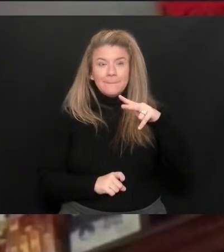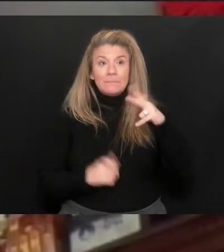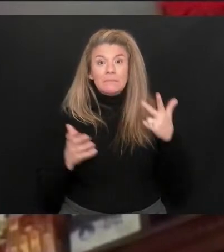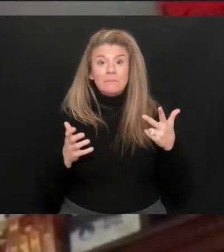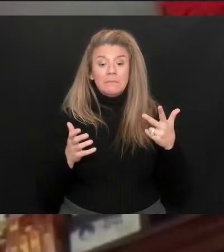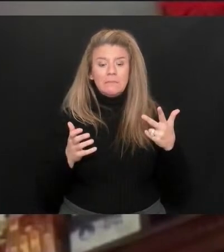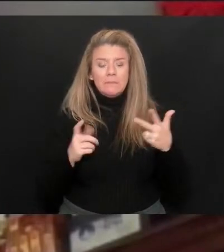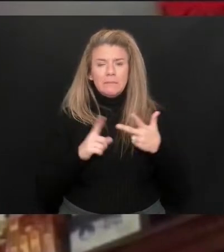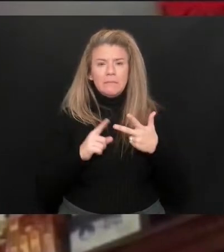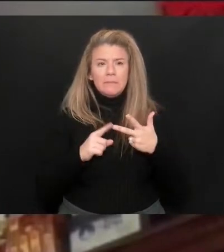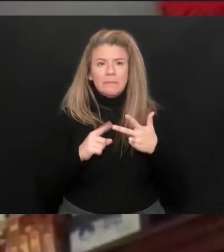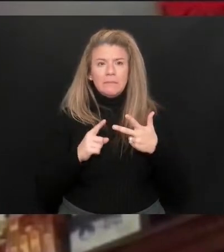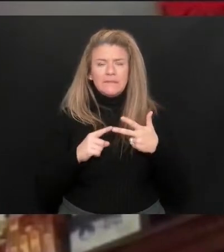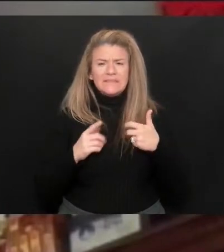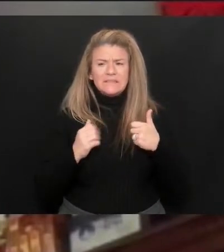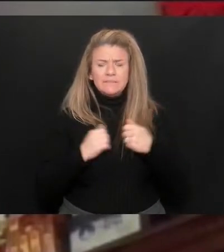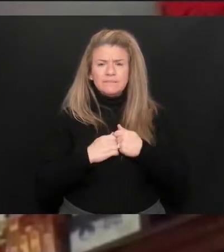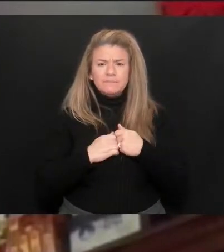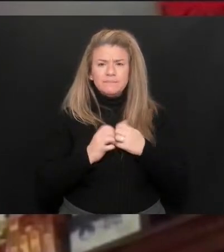down to the county on,